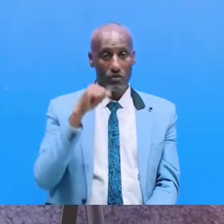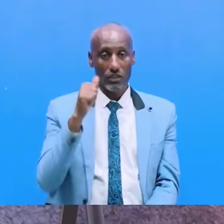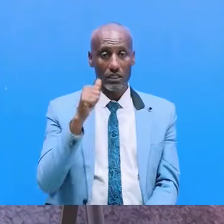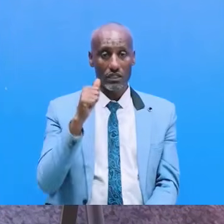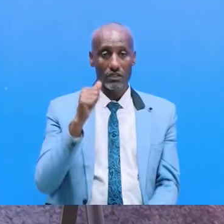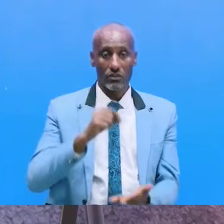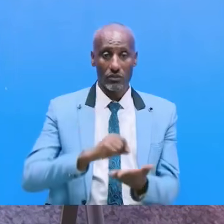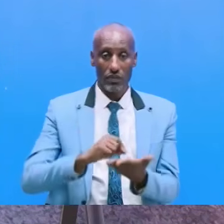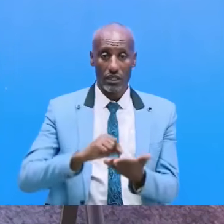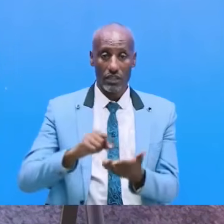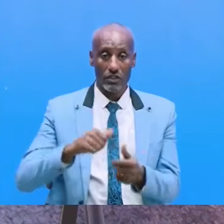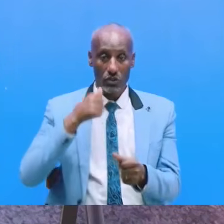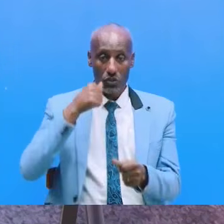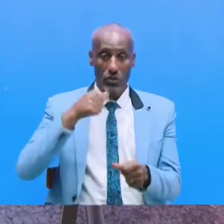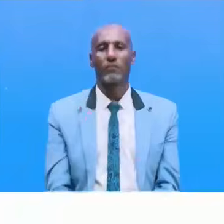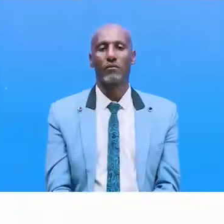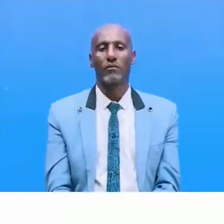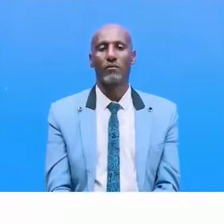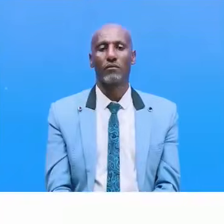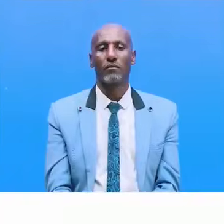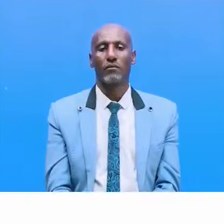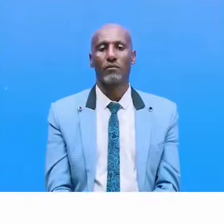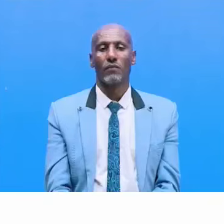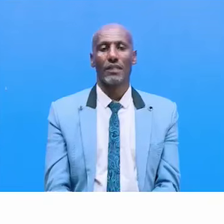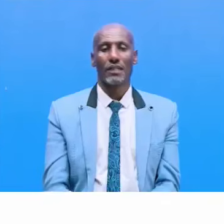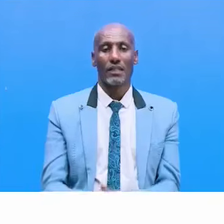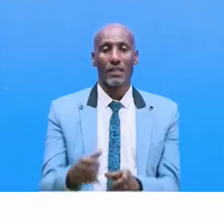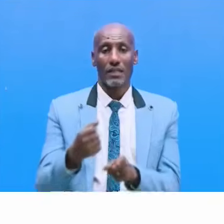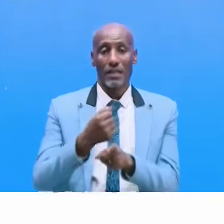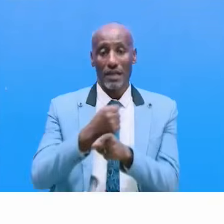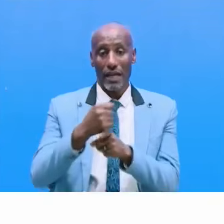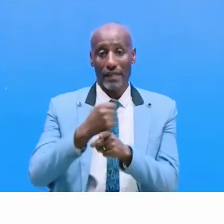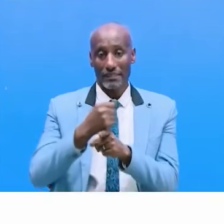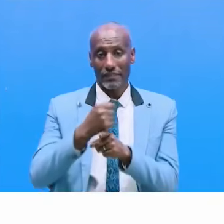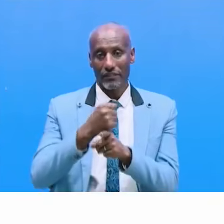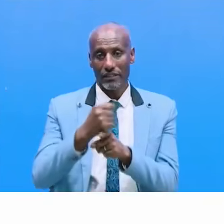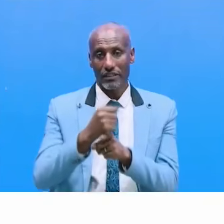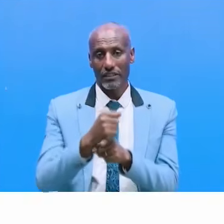me. I hope you all are here. Activity